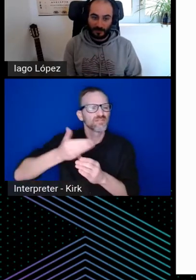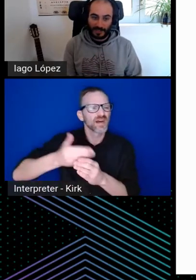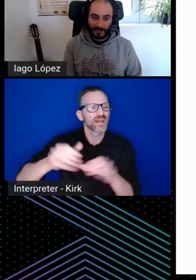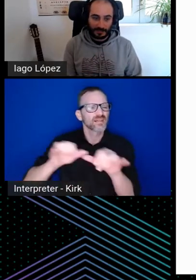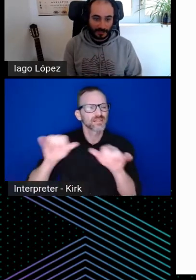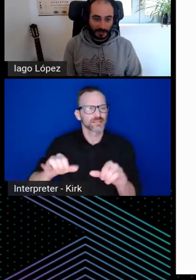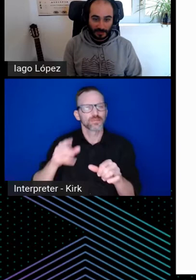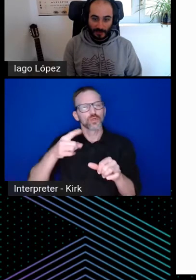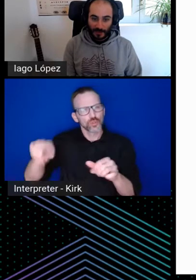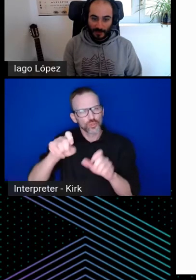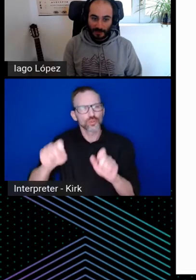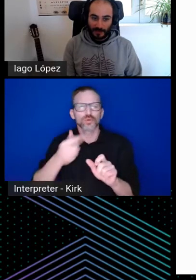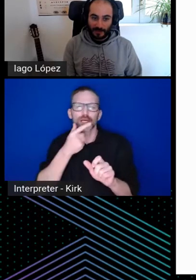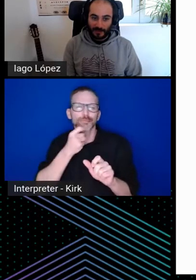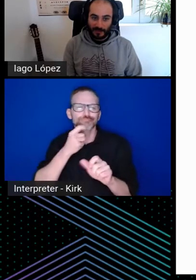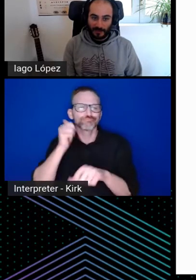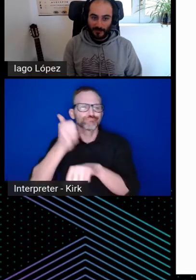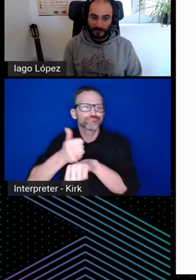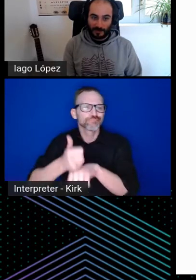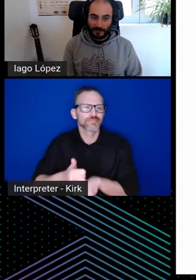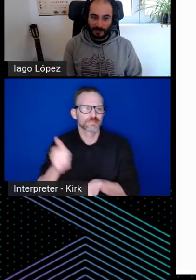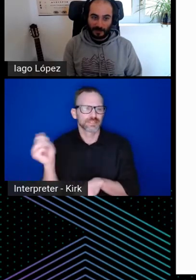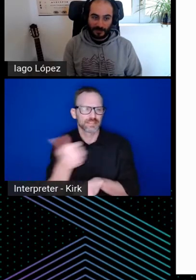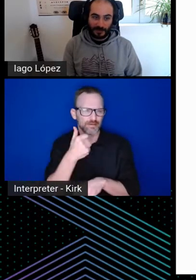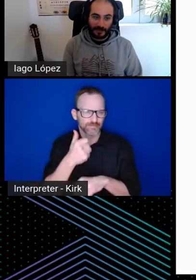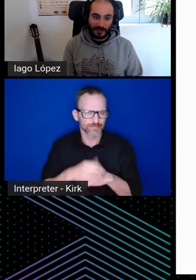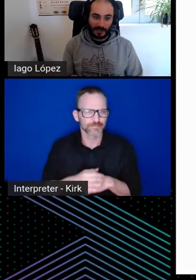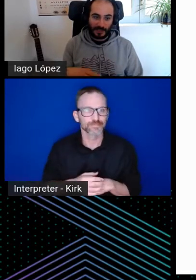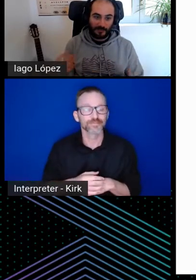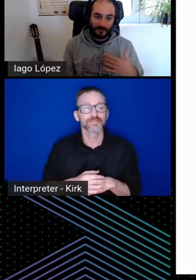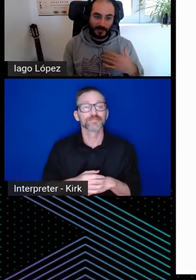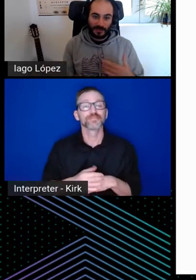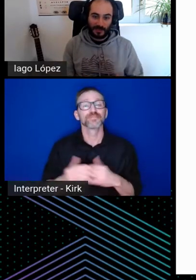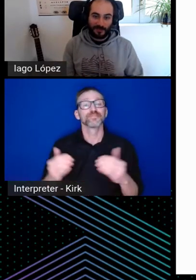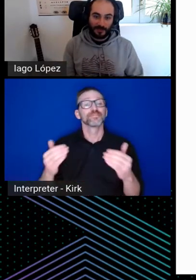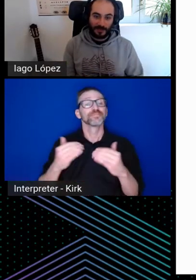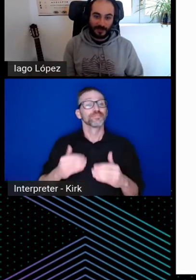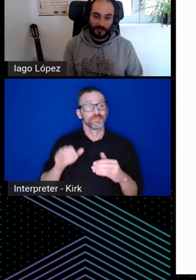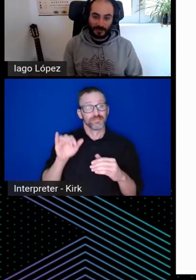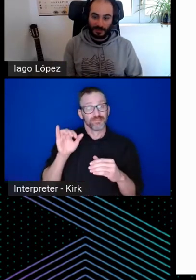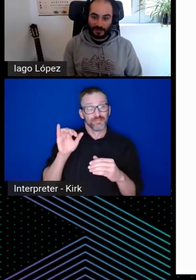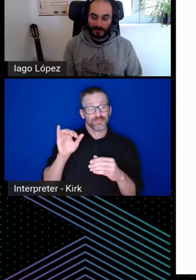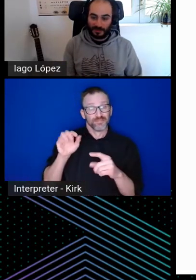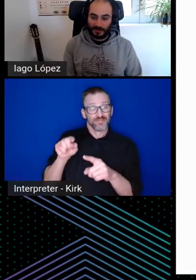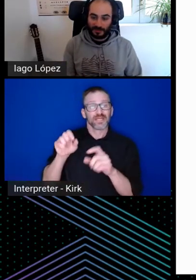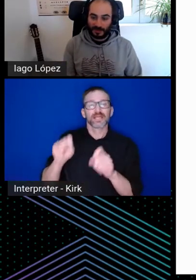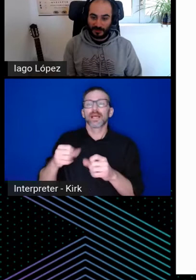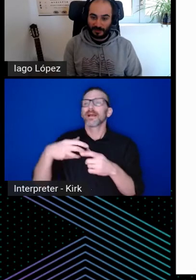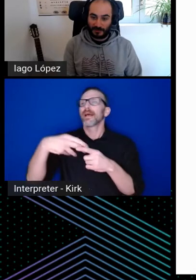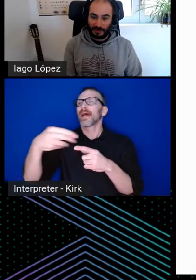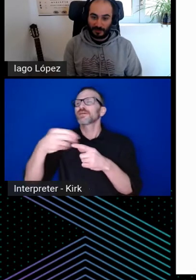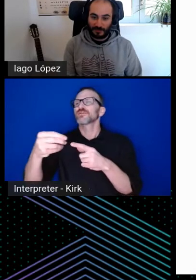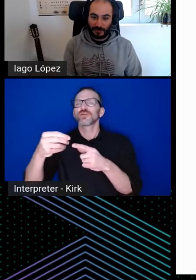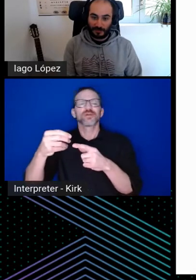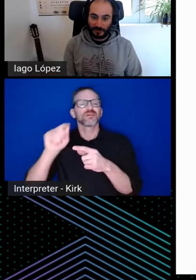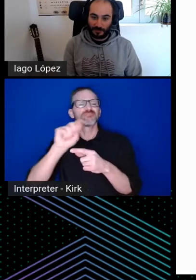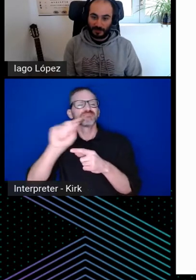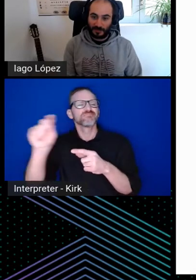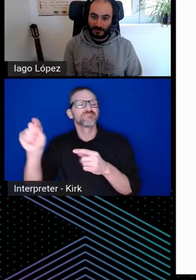configure all that. And one thing is that it can reference data from external resources. So that's nice when you want